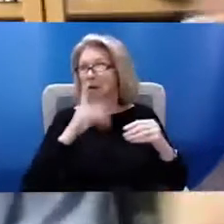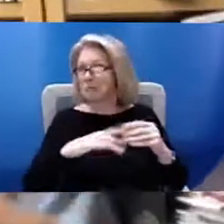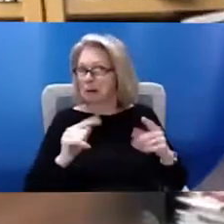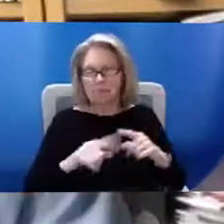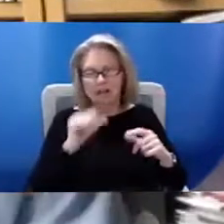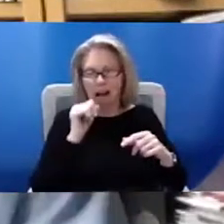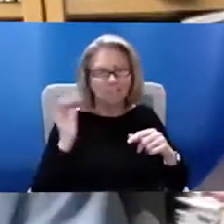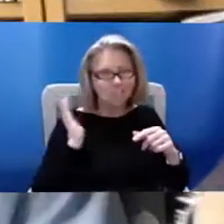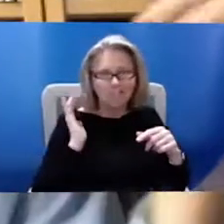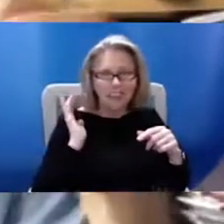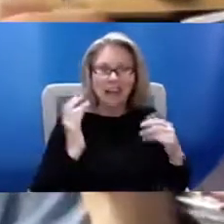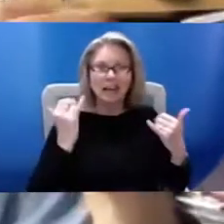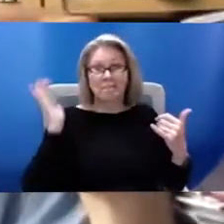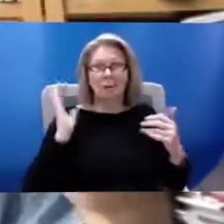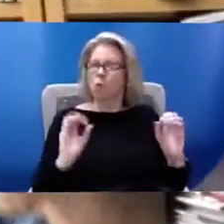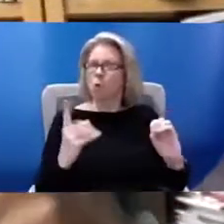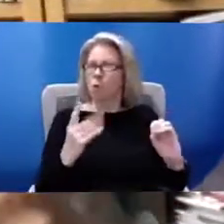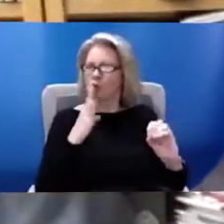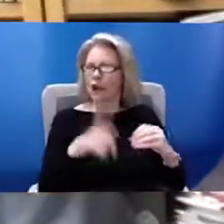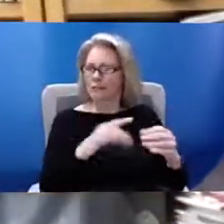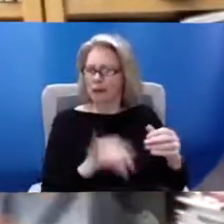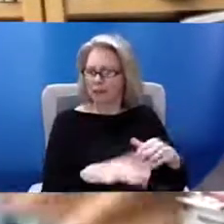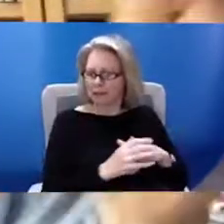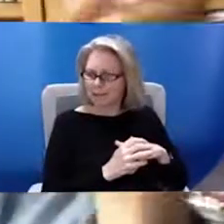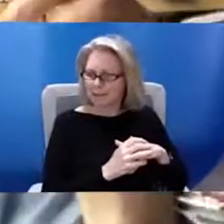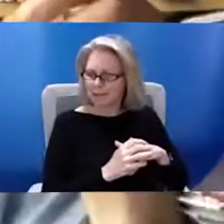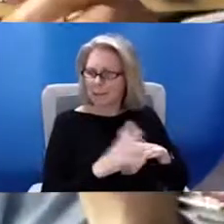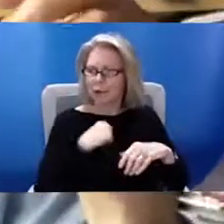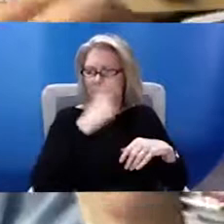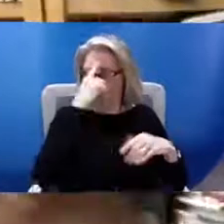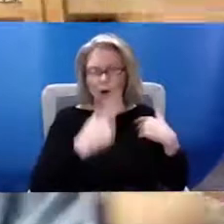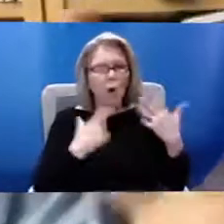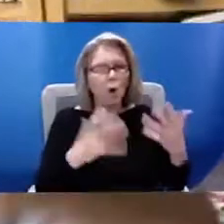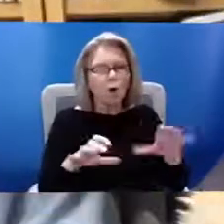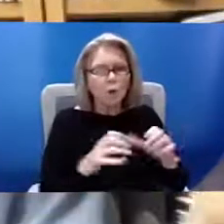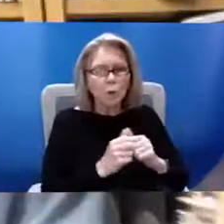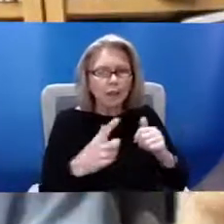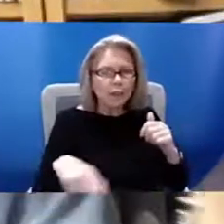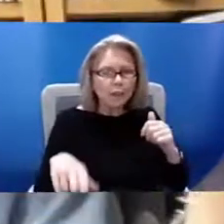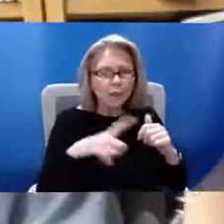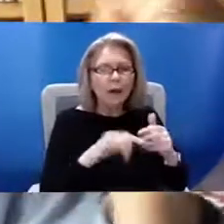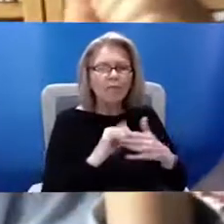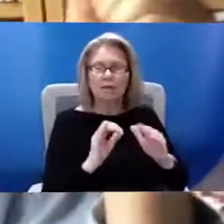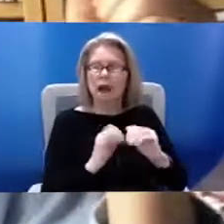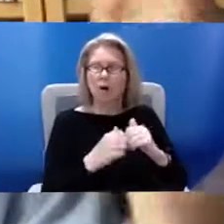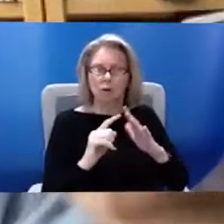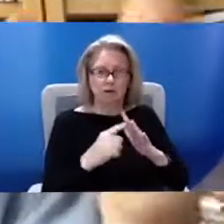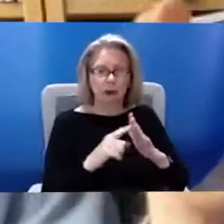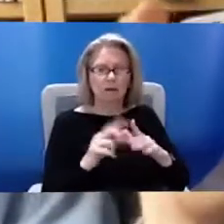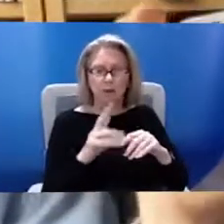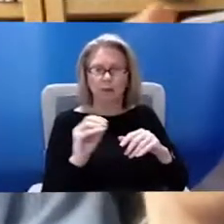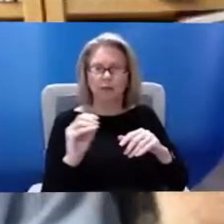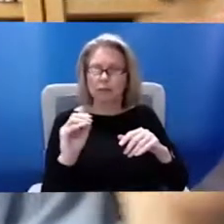speaks about it. 12 years ago in the Netherlands, nobody spoke about it. And Walter told me, well, I want to do it with you, right?